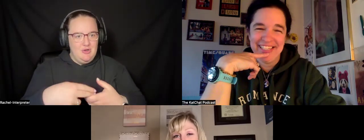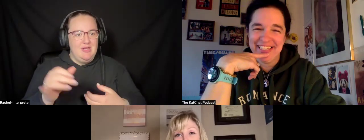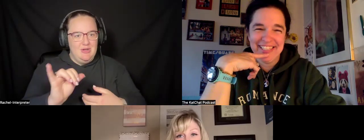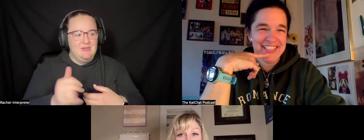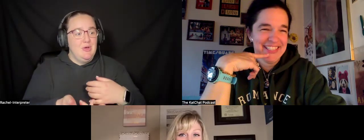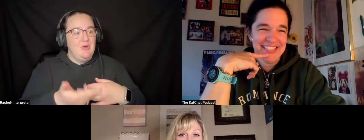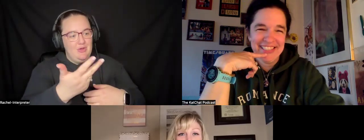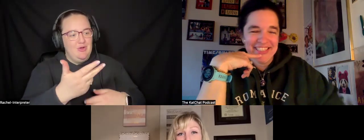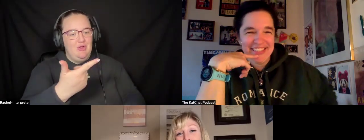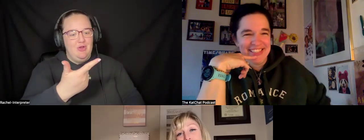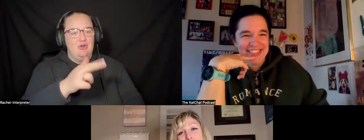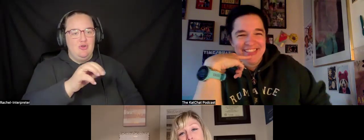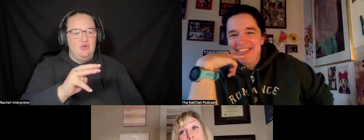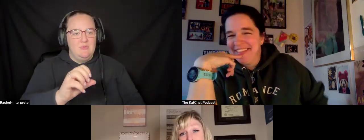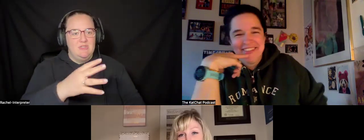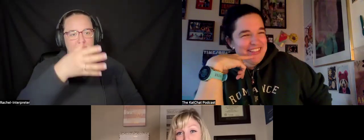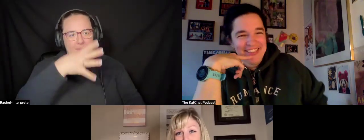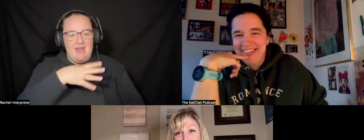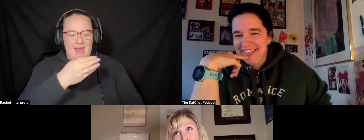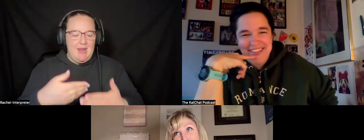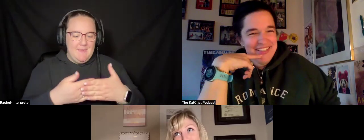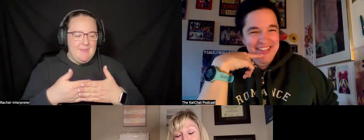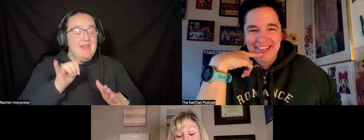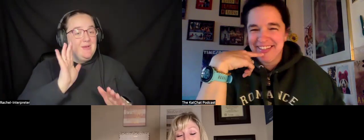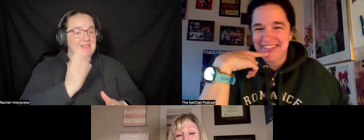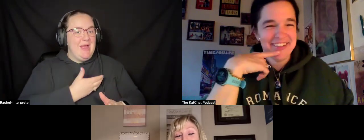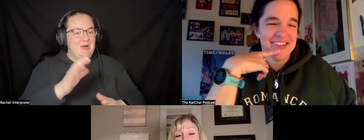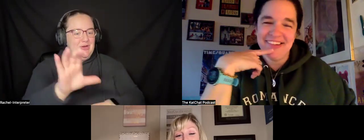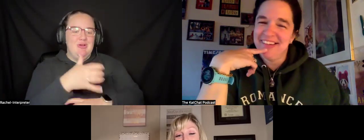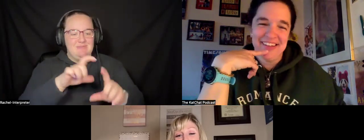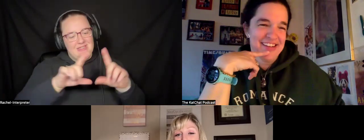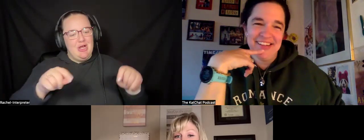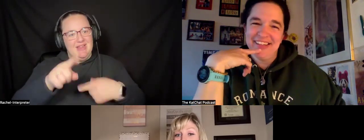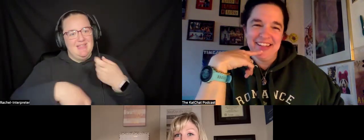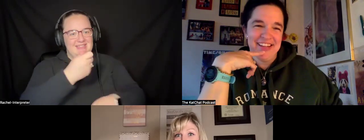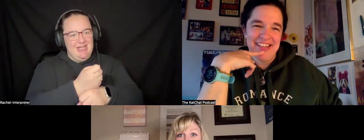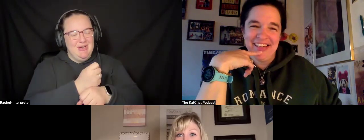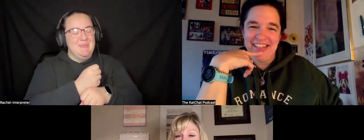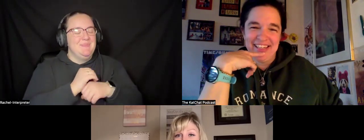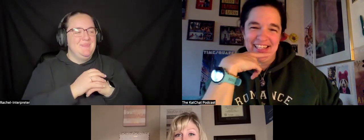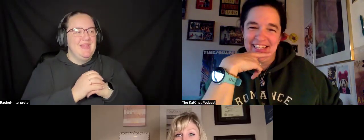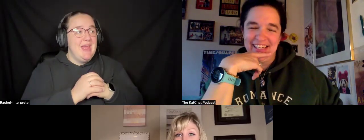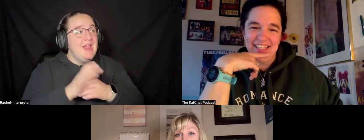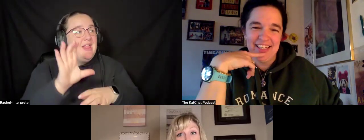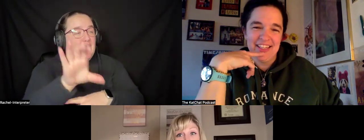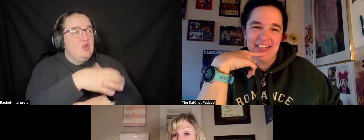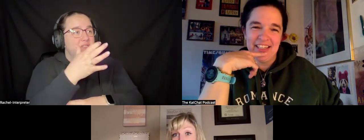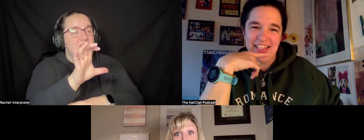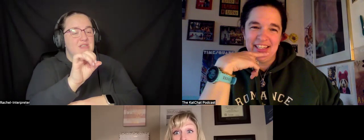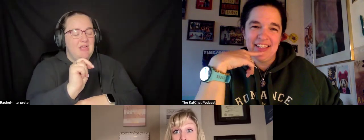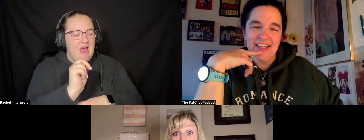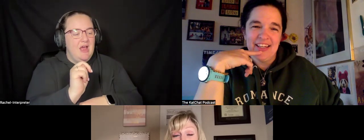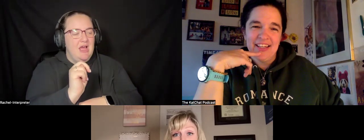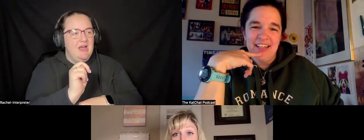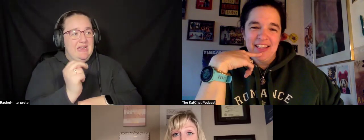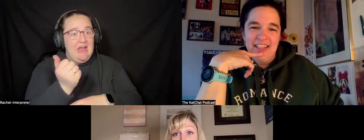groomsmen and a baby since my husband was there. So that was actually our Christmas card this year. And then at Christmas Con, it's funny, like a few